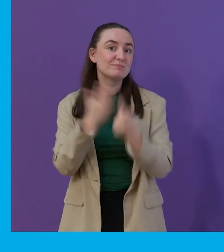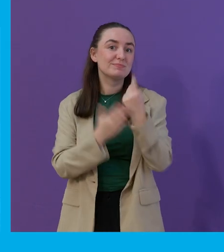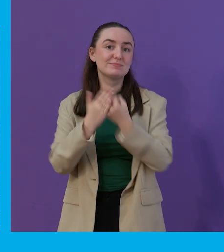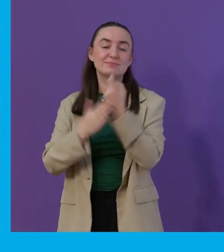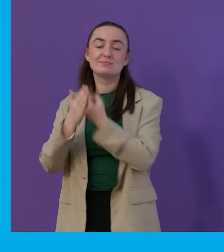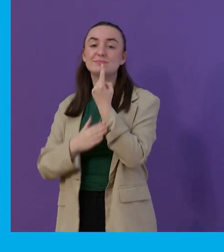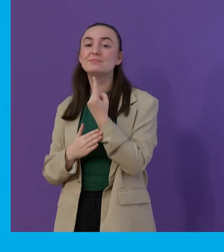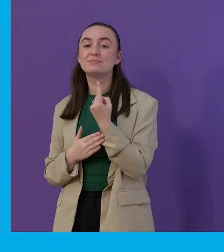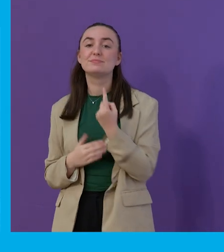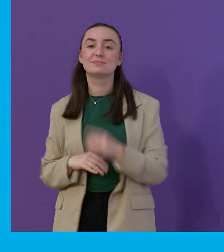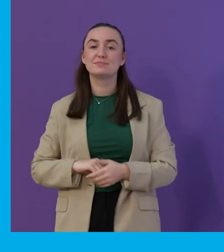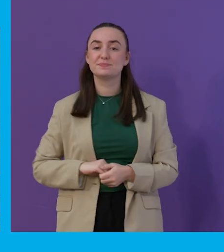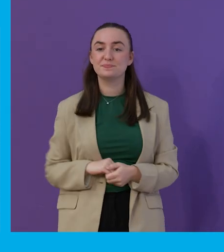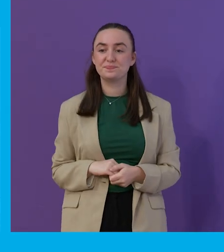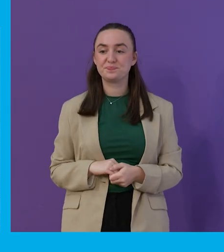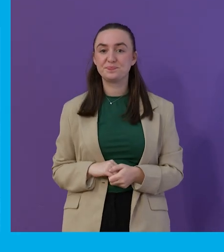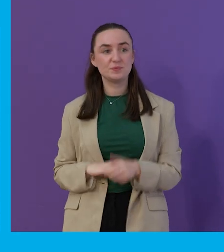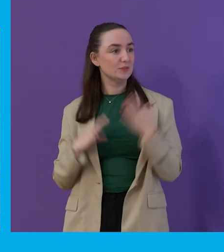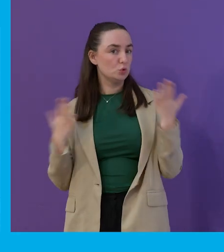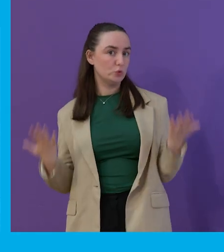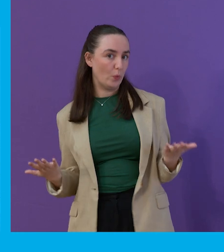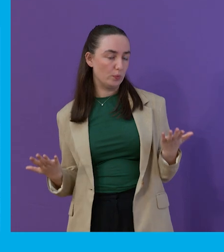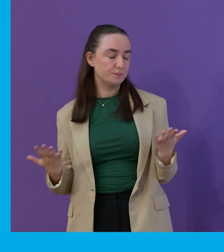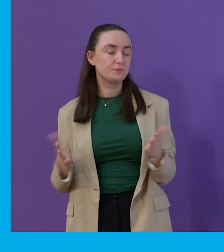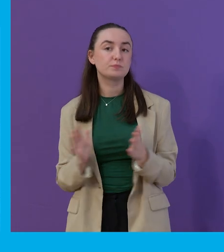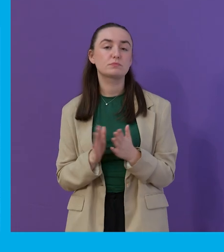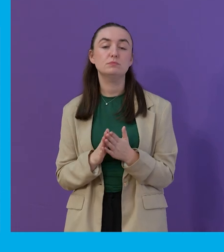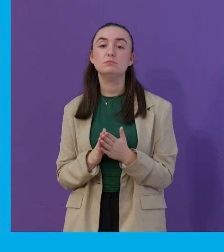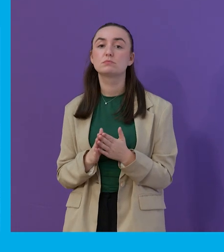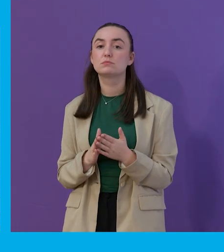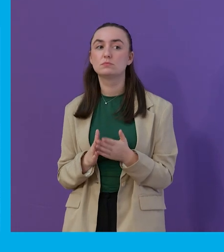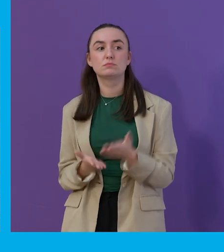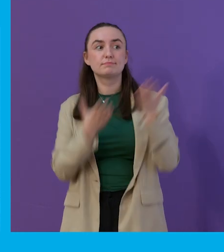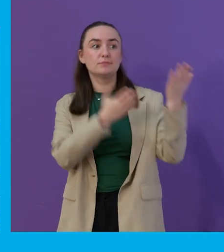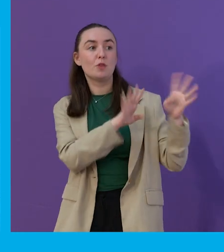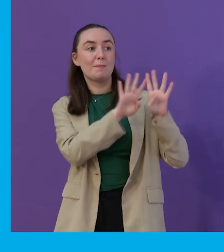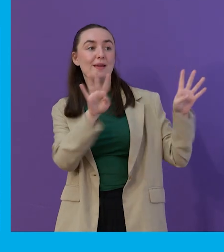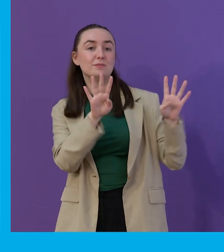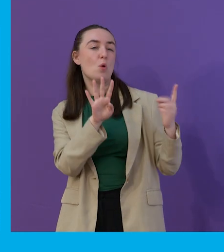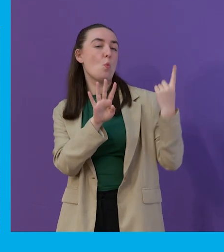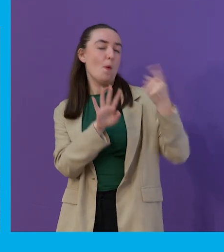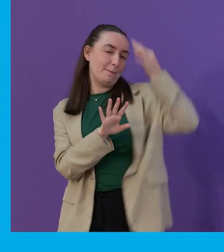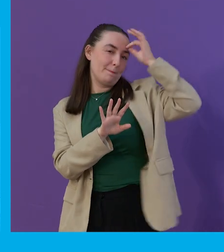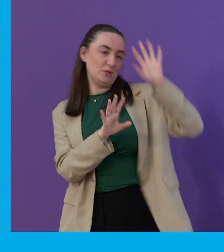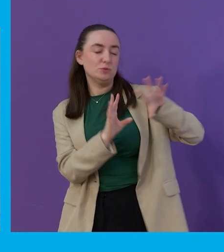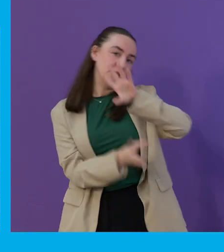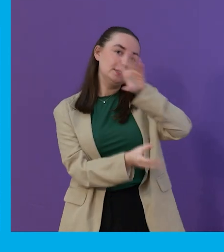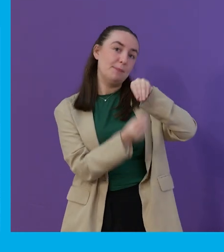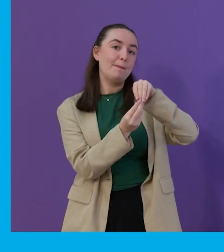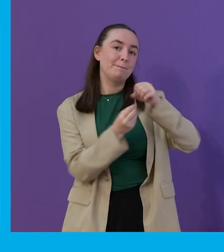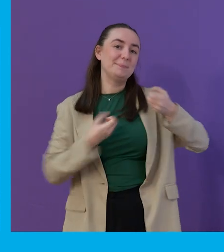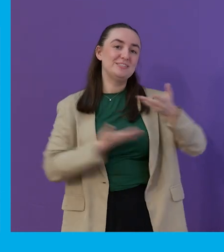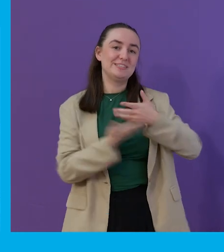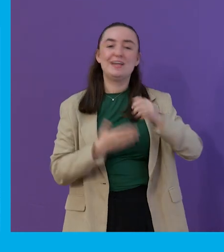also kind of picking up on this discussion. So over to you, panelists. 1 minute summing up. I'm not going to put a timer on,